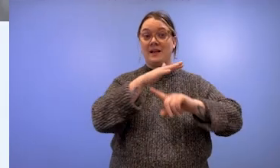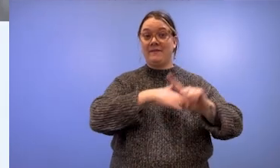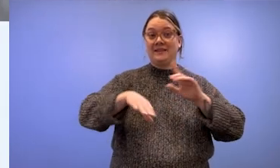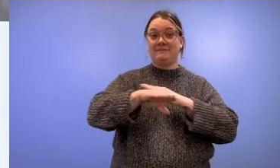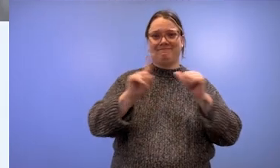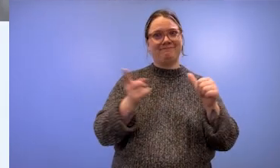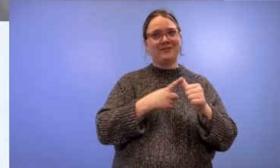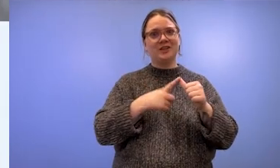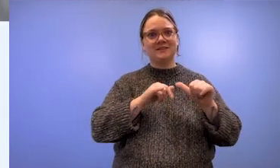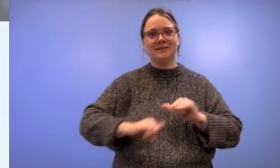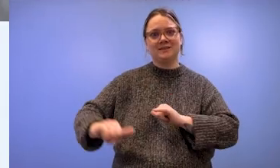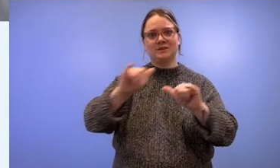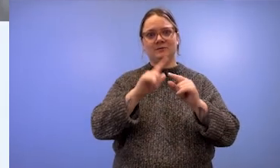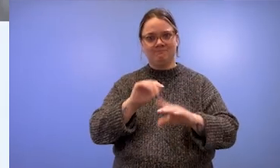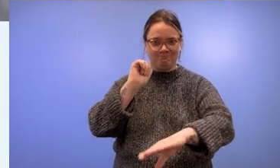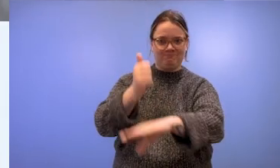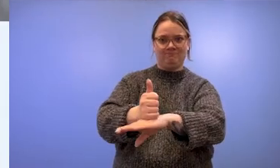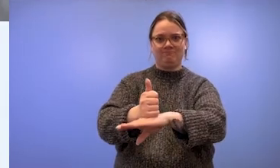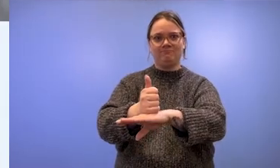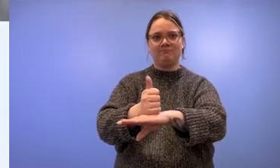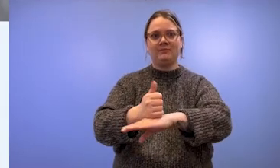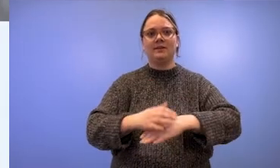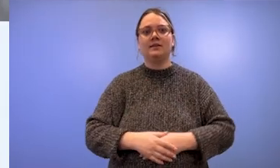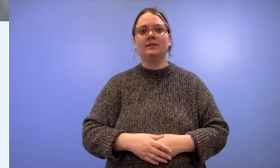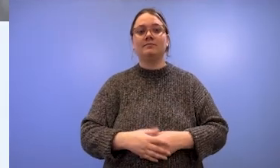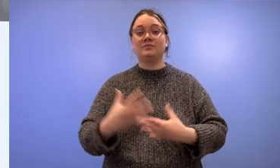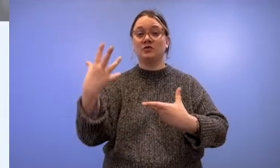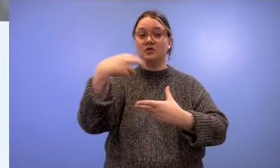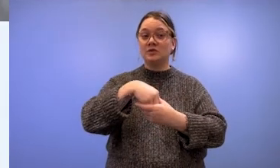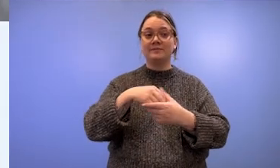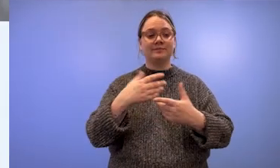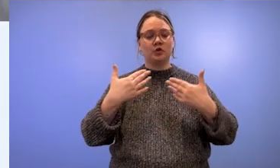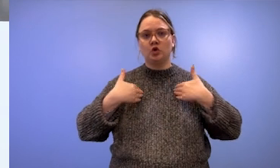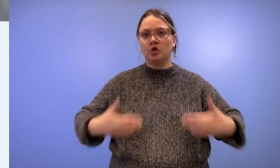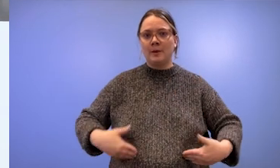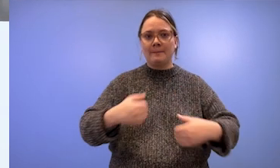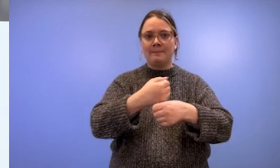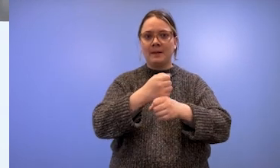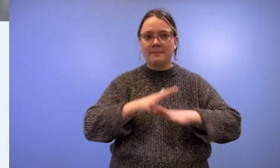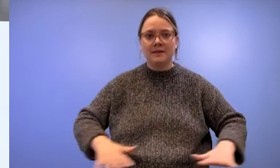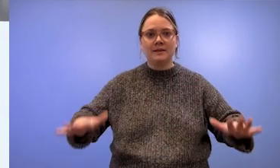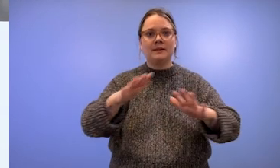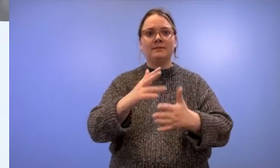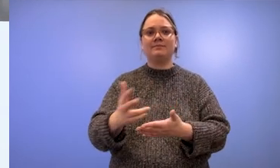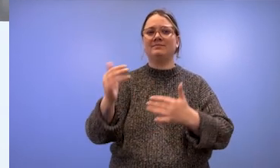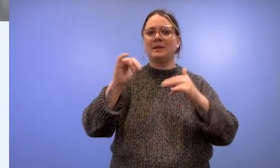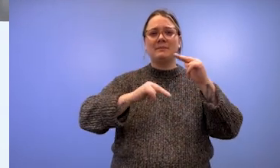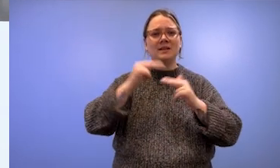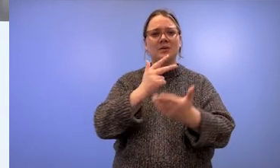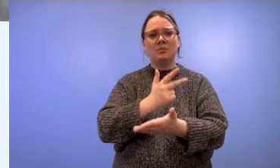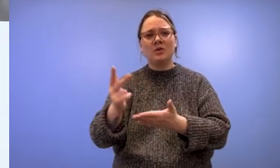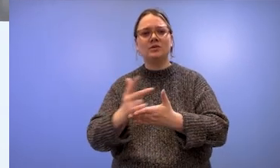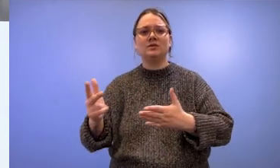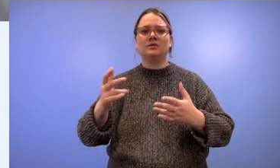first standard to be enacted. And the built environment includes human-made spaces such as parking,